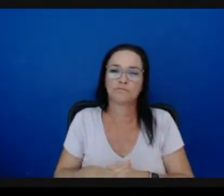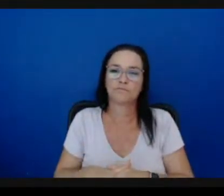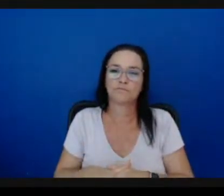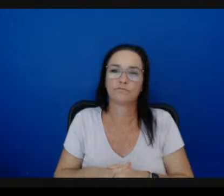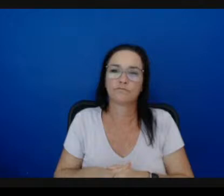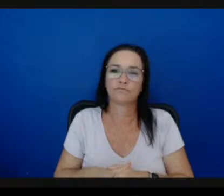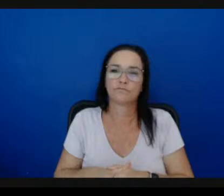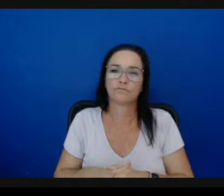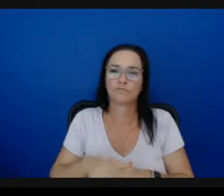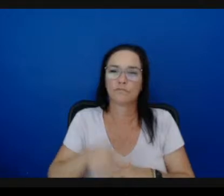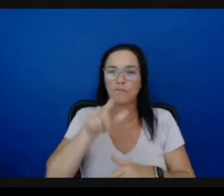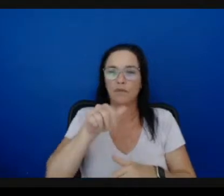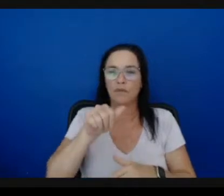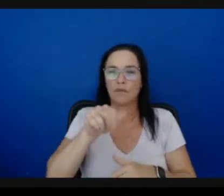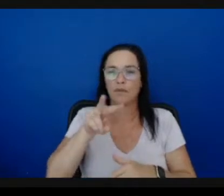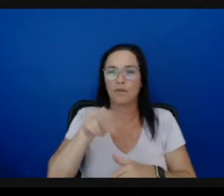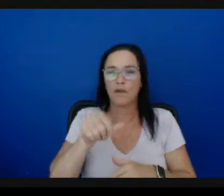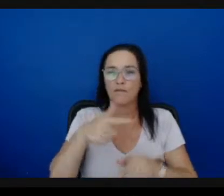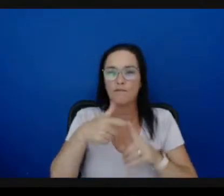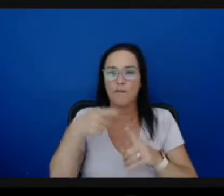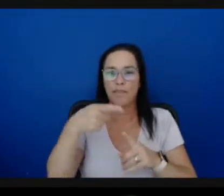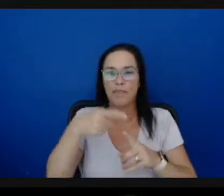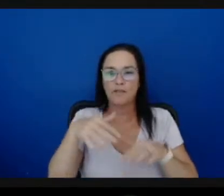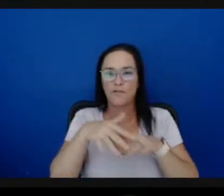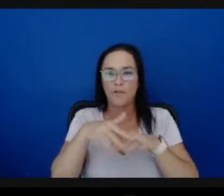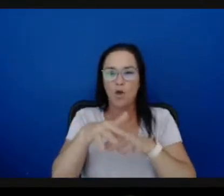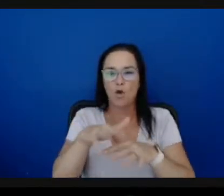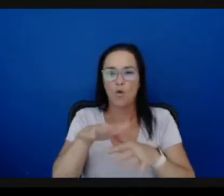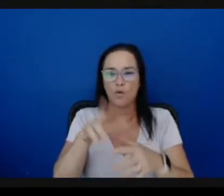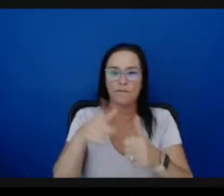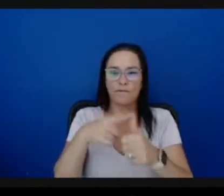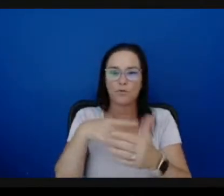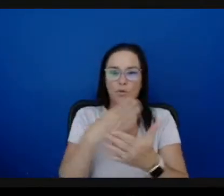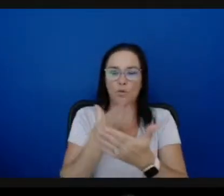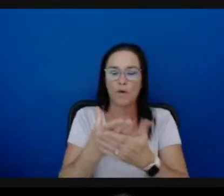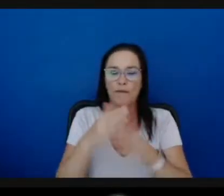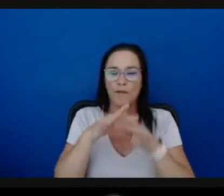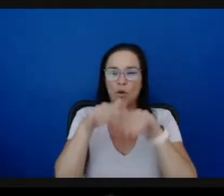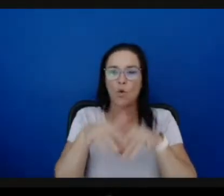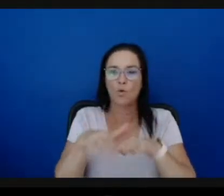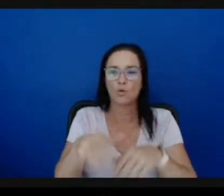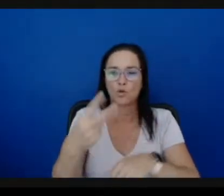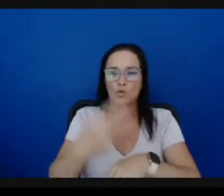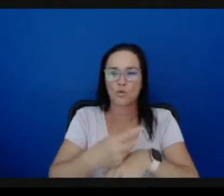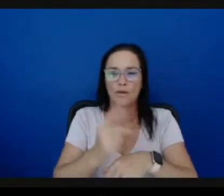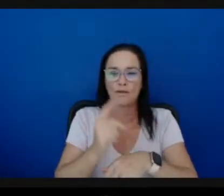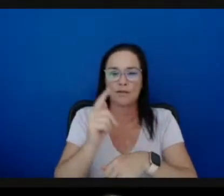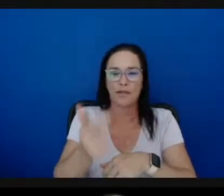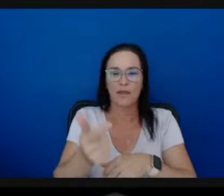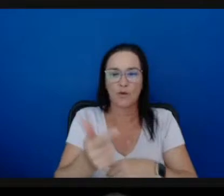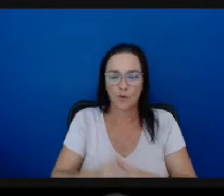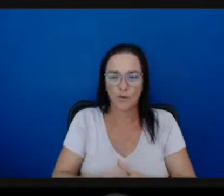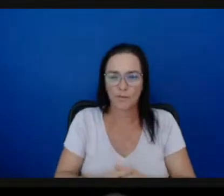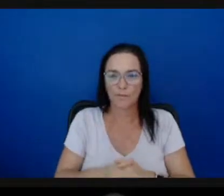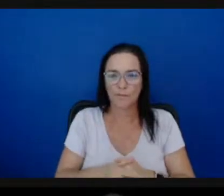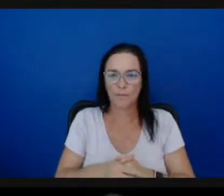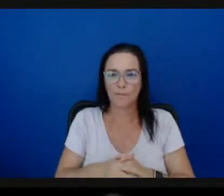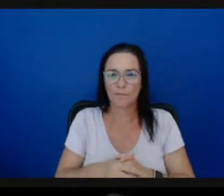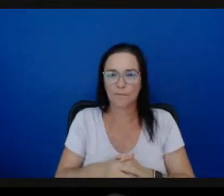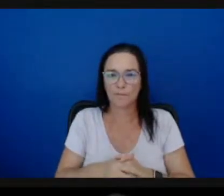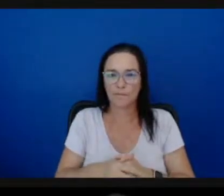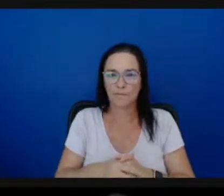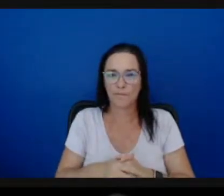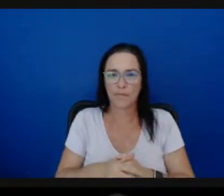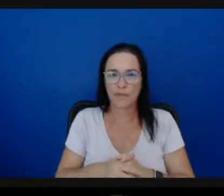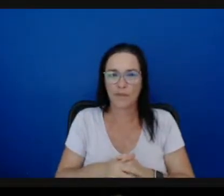The lava from this flow was the first to enter the ocean, which it did 2 days later at Papaiki.